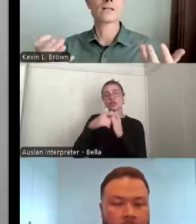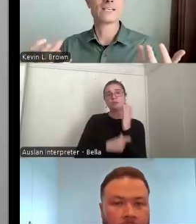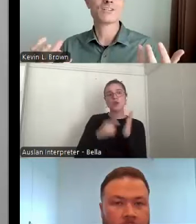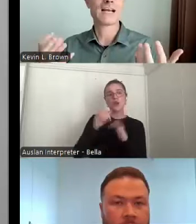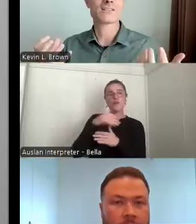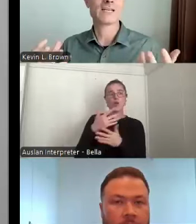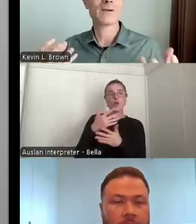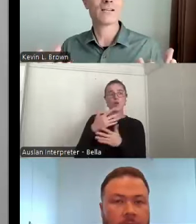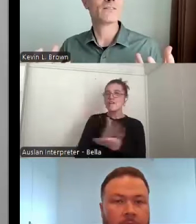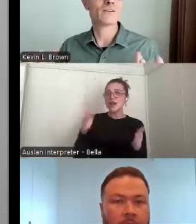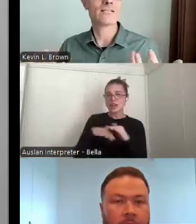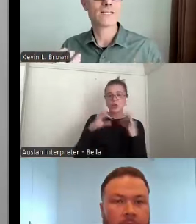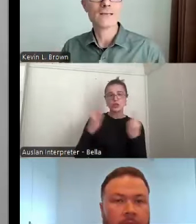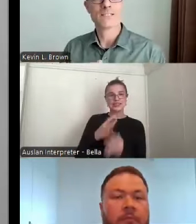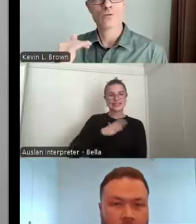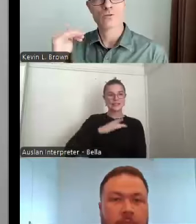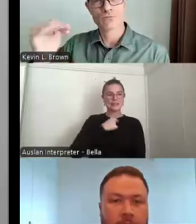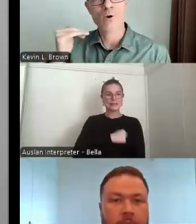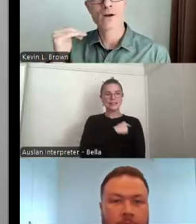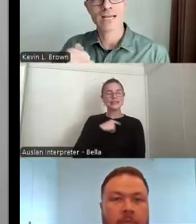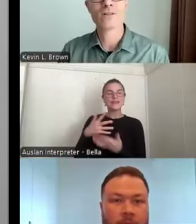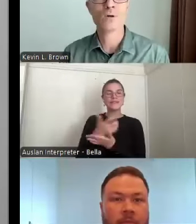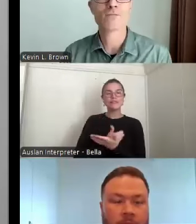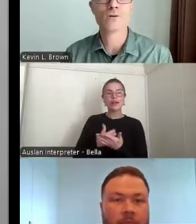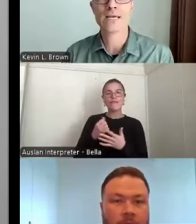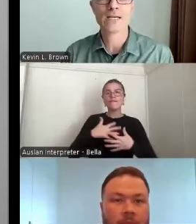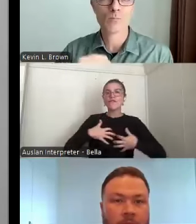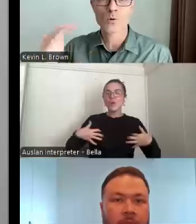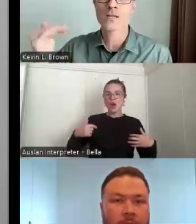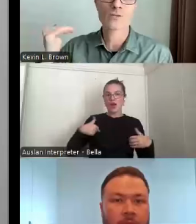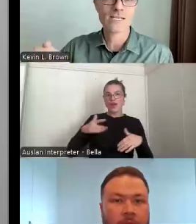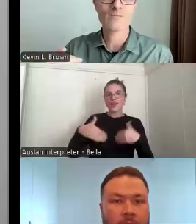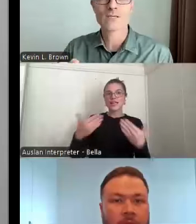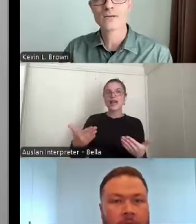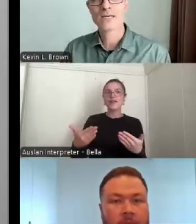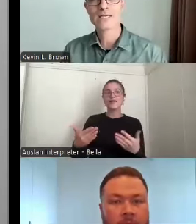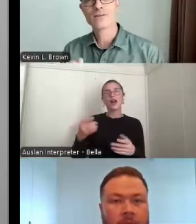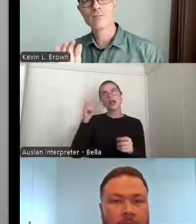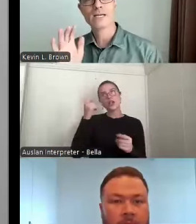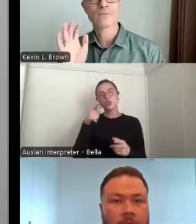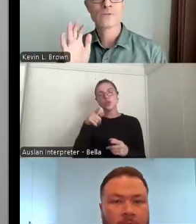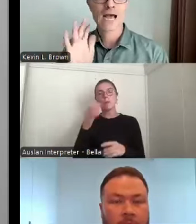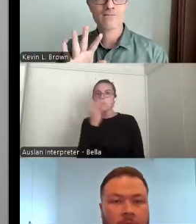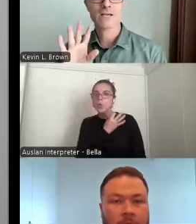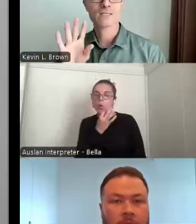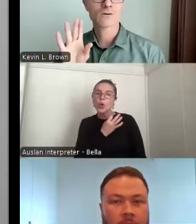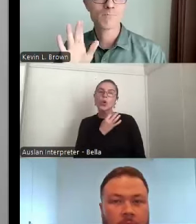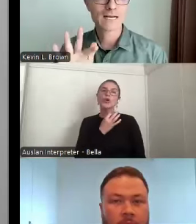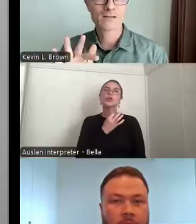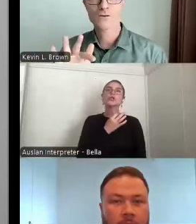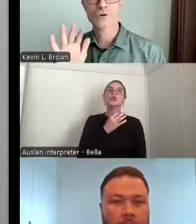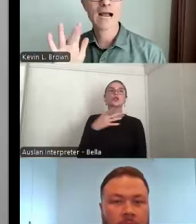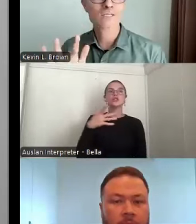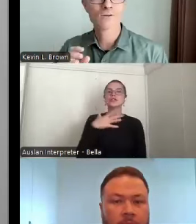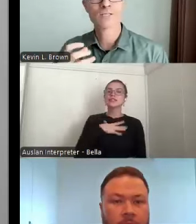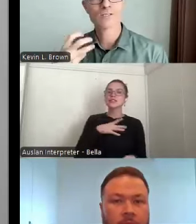your organization has to be committed to fundraising. So there's a framework I give in the book for getting your board and your team to either be advocates or